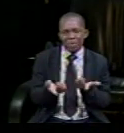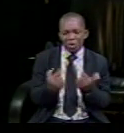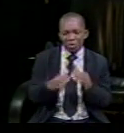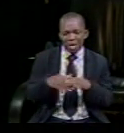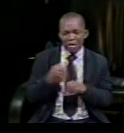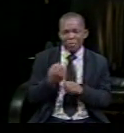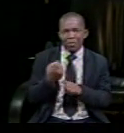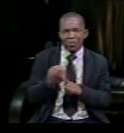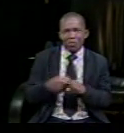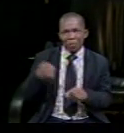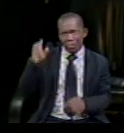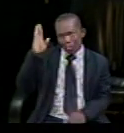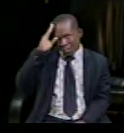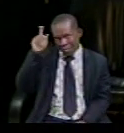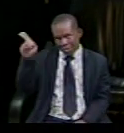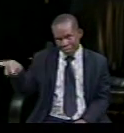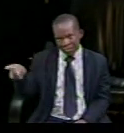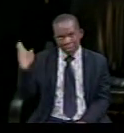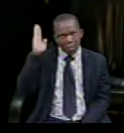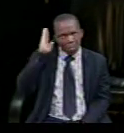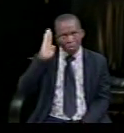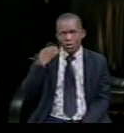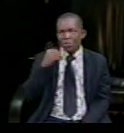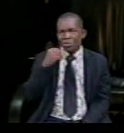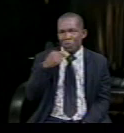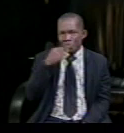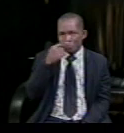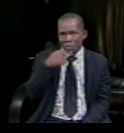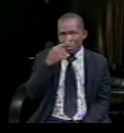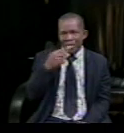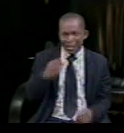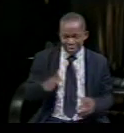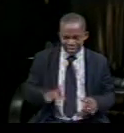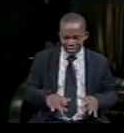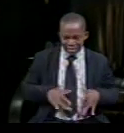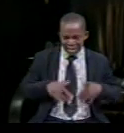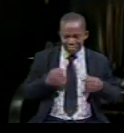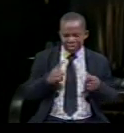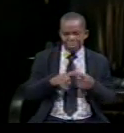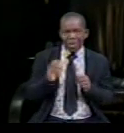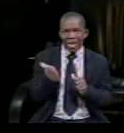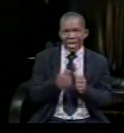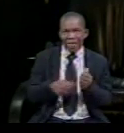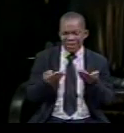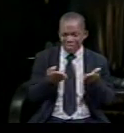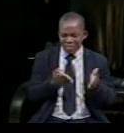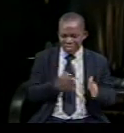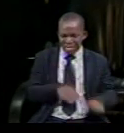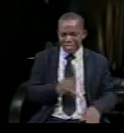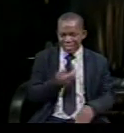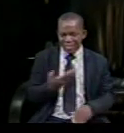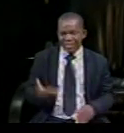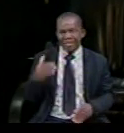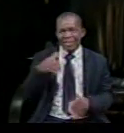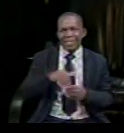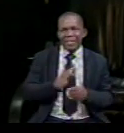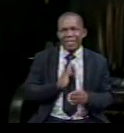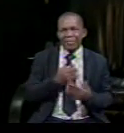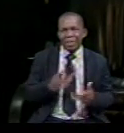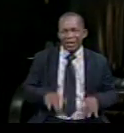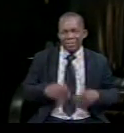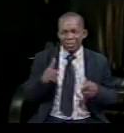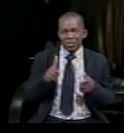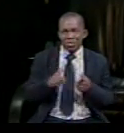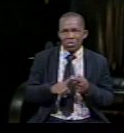life into every dead bone, every dead cell. Will speak life into ministries, into